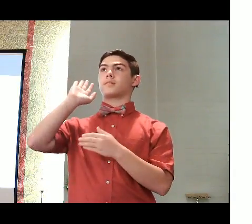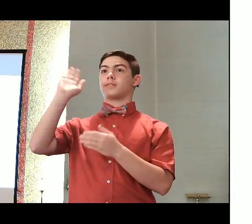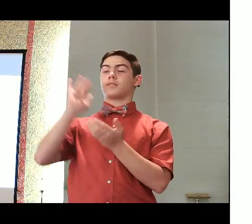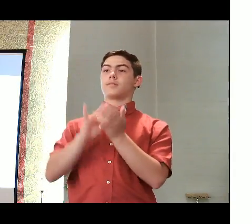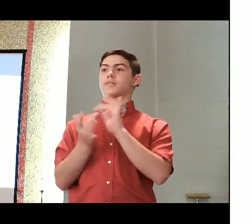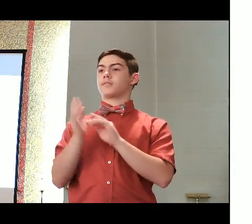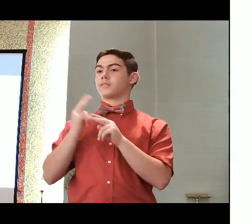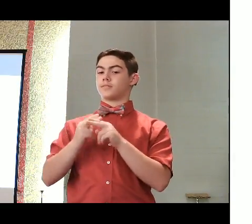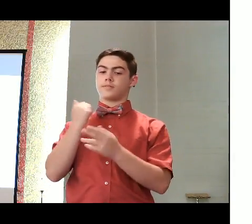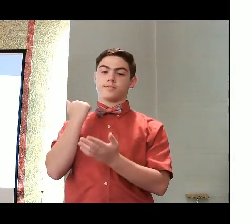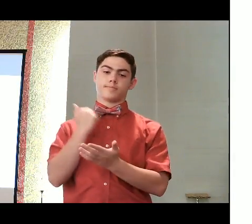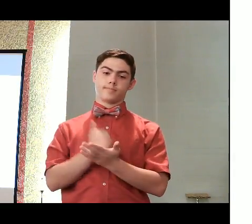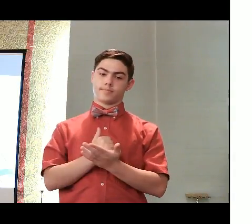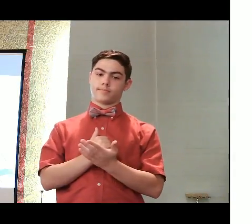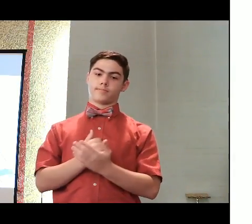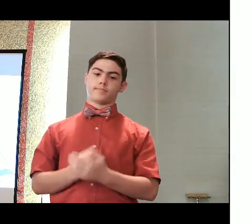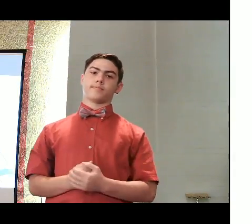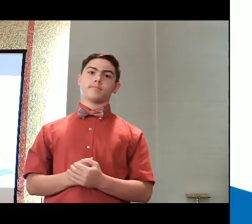Amen.